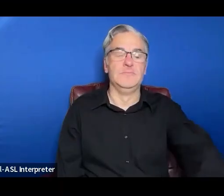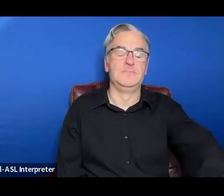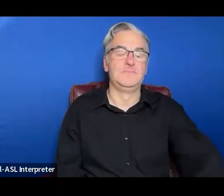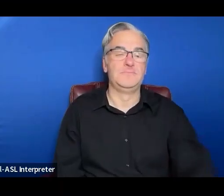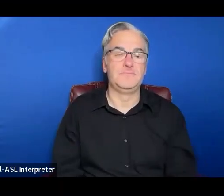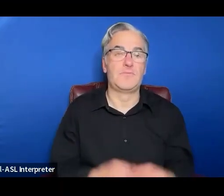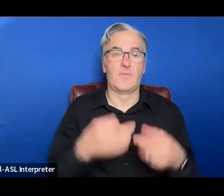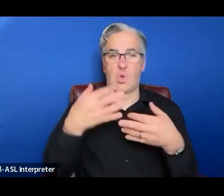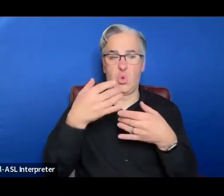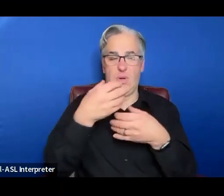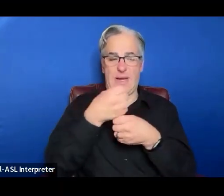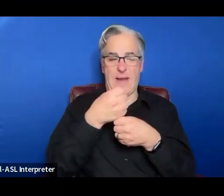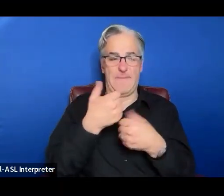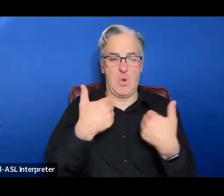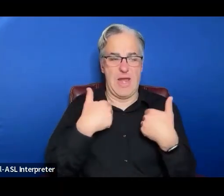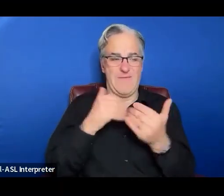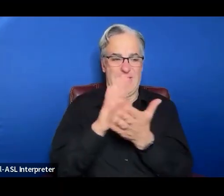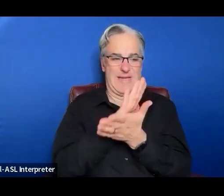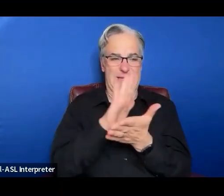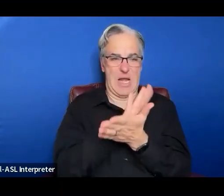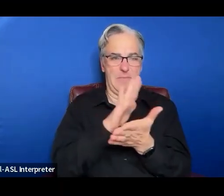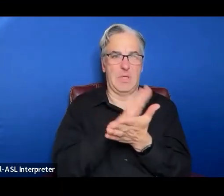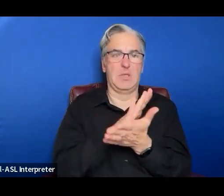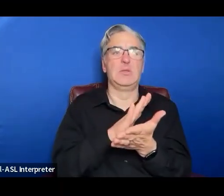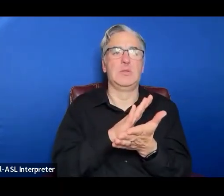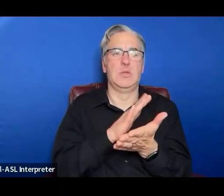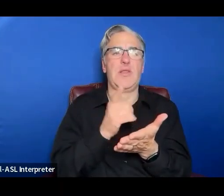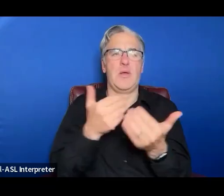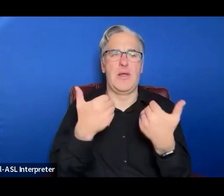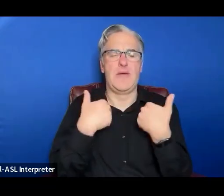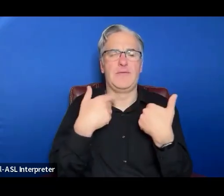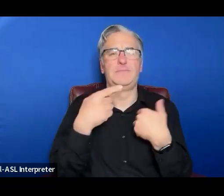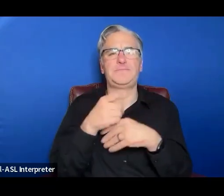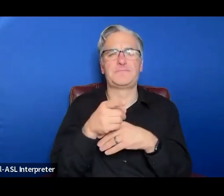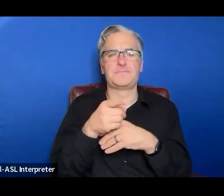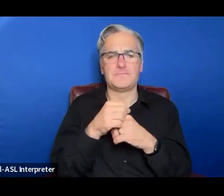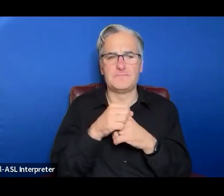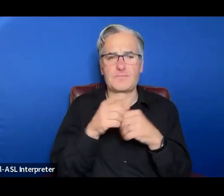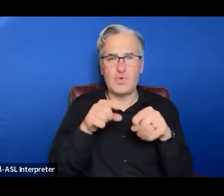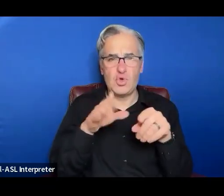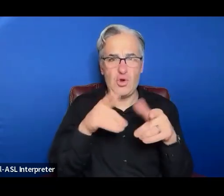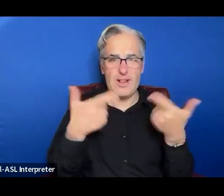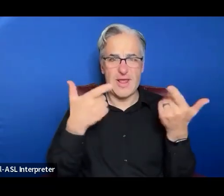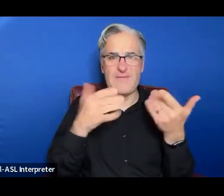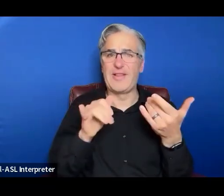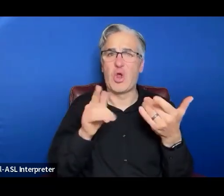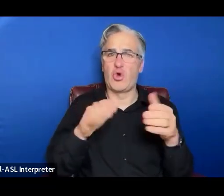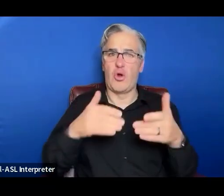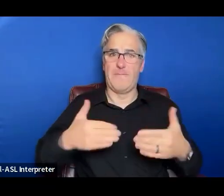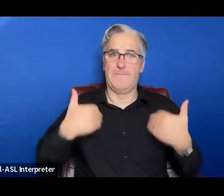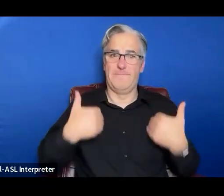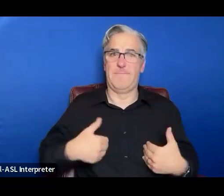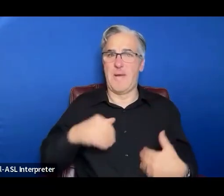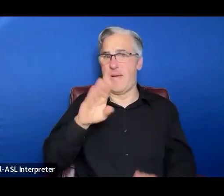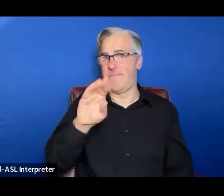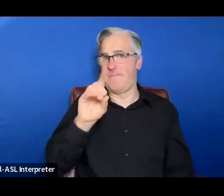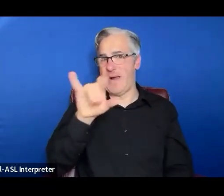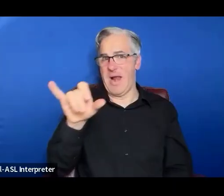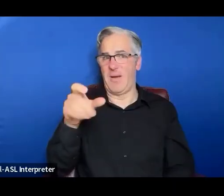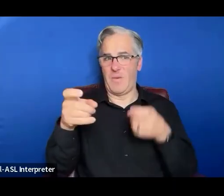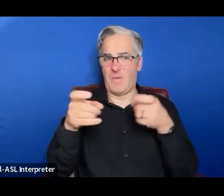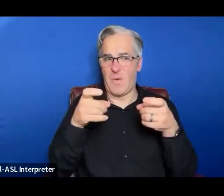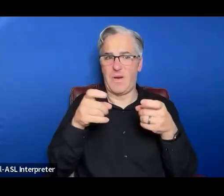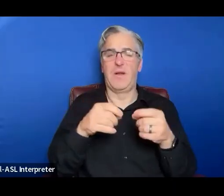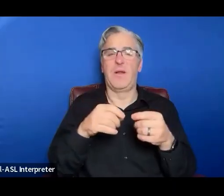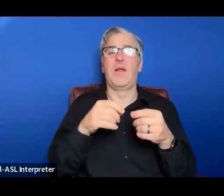Just to recap, there are documents that are used during your life, such as controlling your body, a healthcare directive, and a